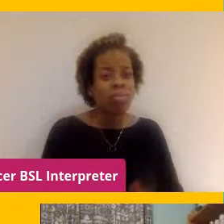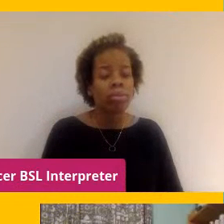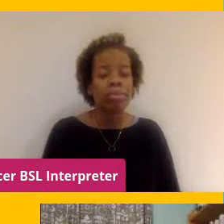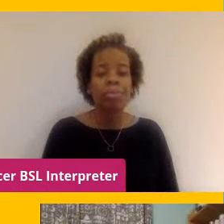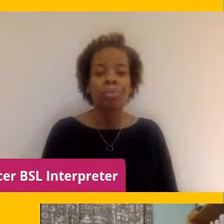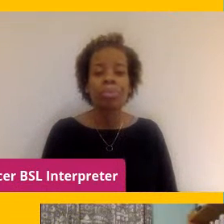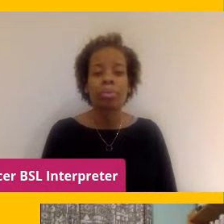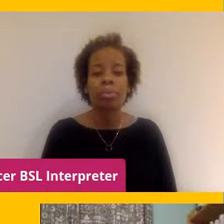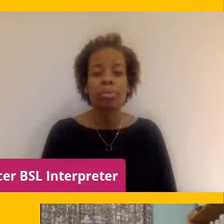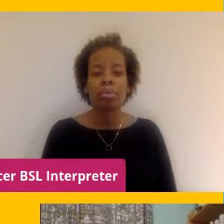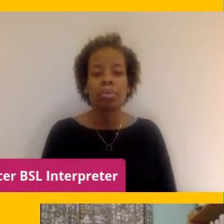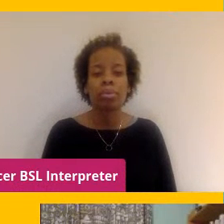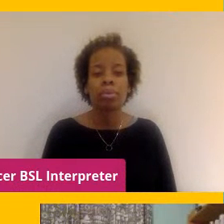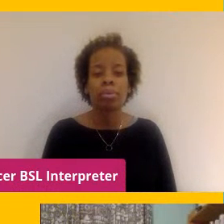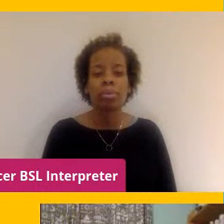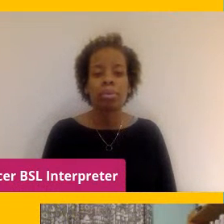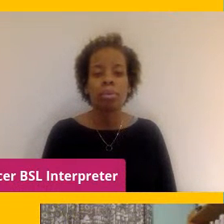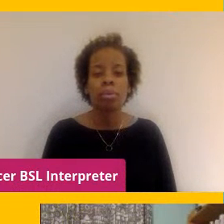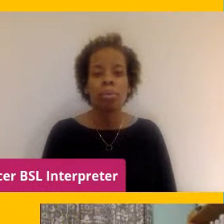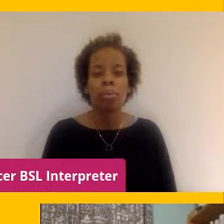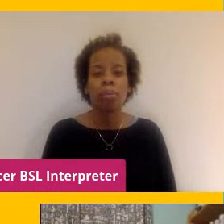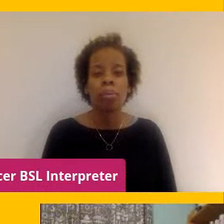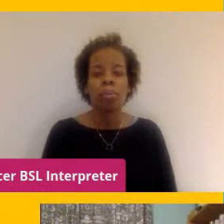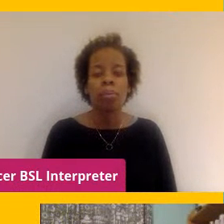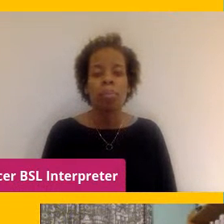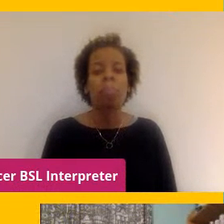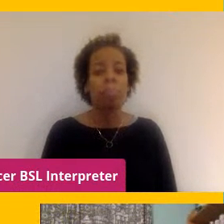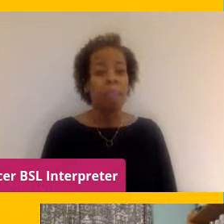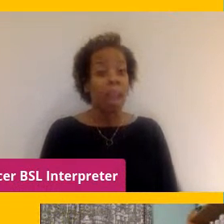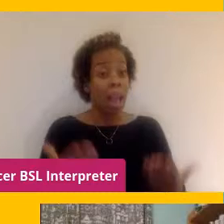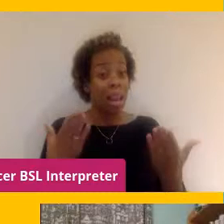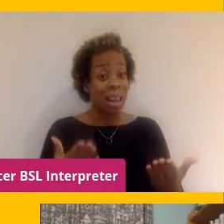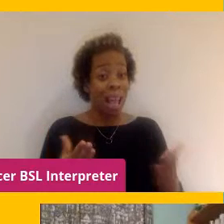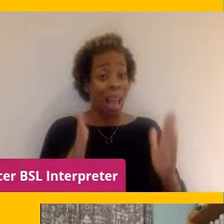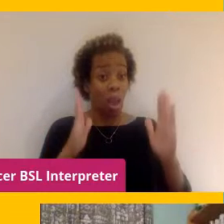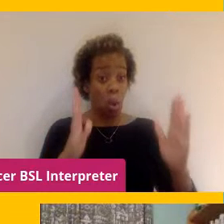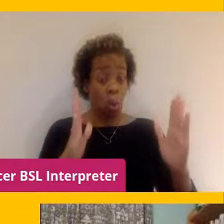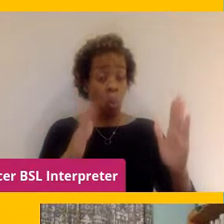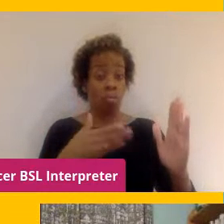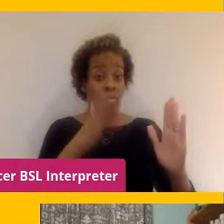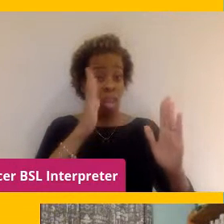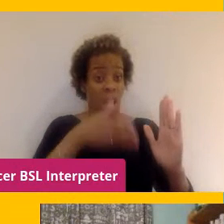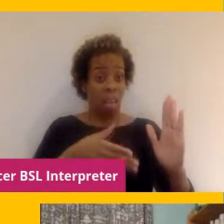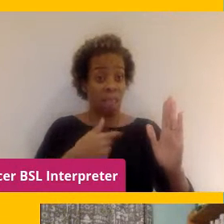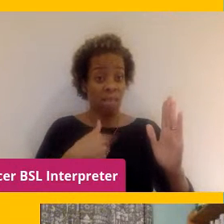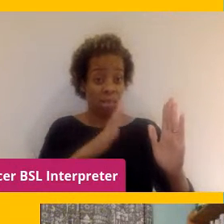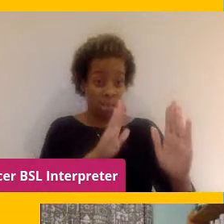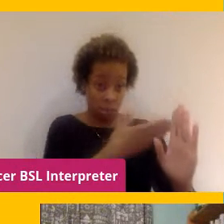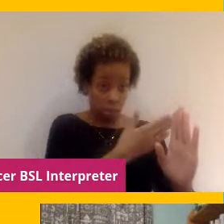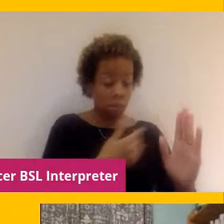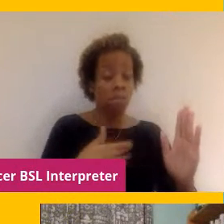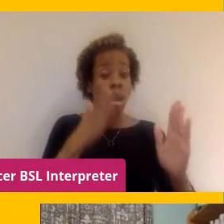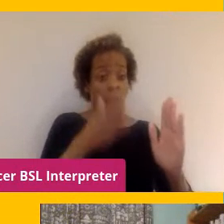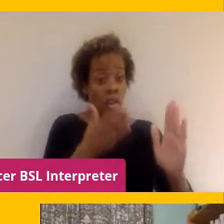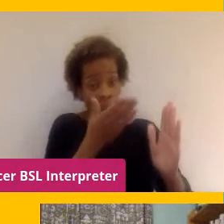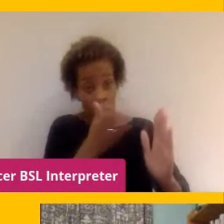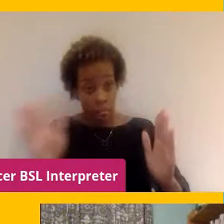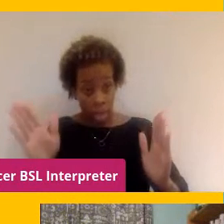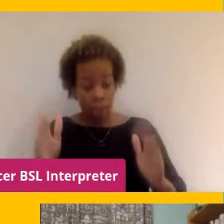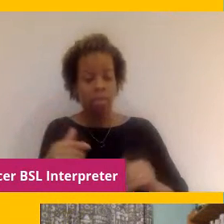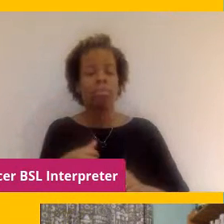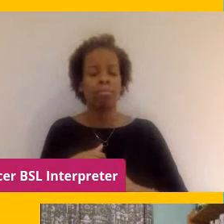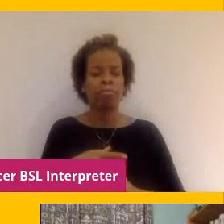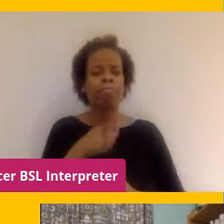Right, so the second half of our webinar is going to be looking at the questions that you all